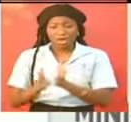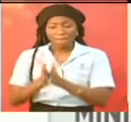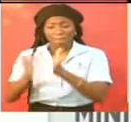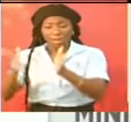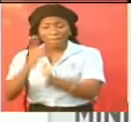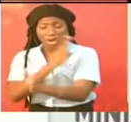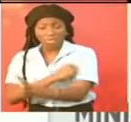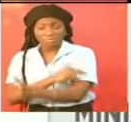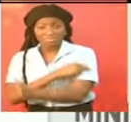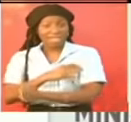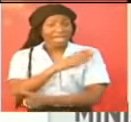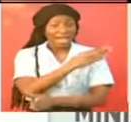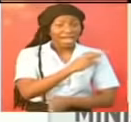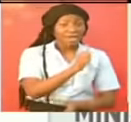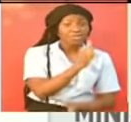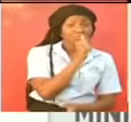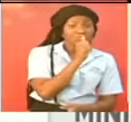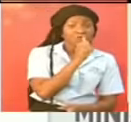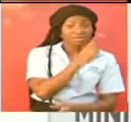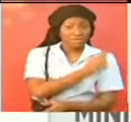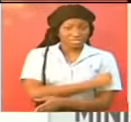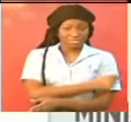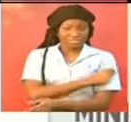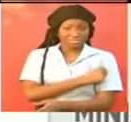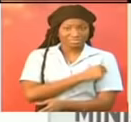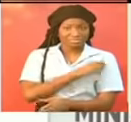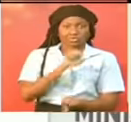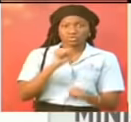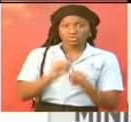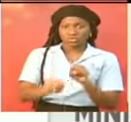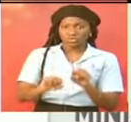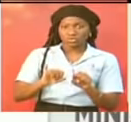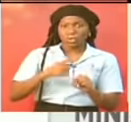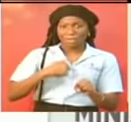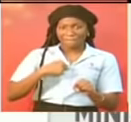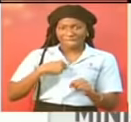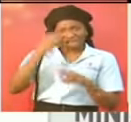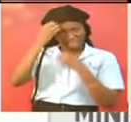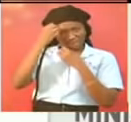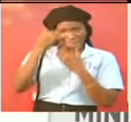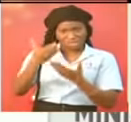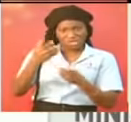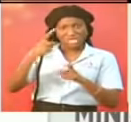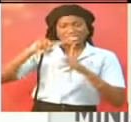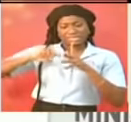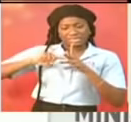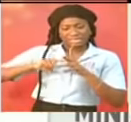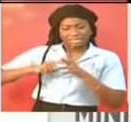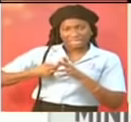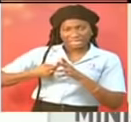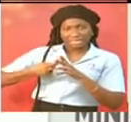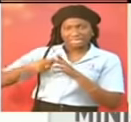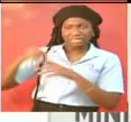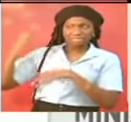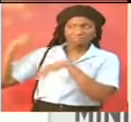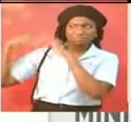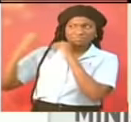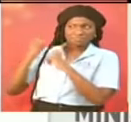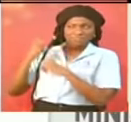only have so-called accurate data for the last couple of years to compare with. The rest of data